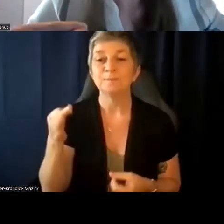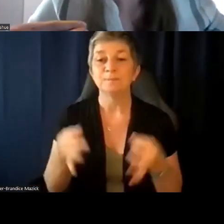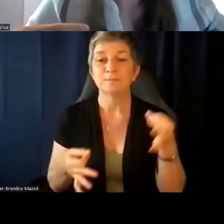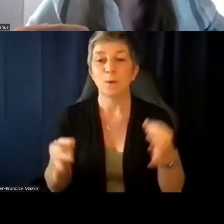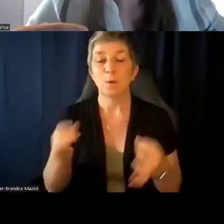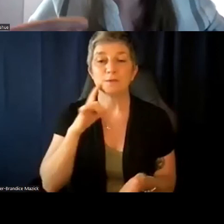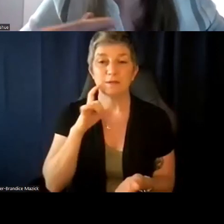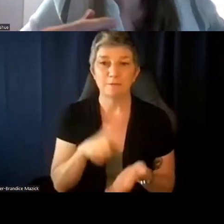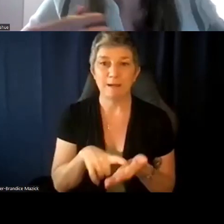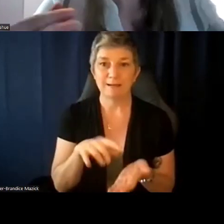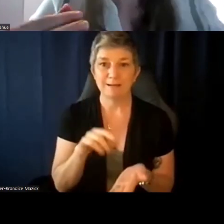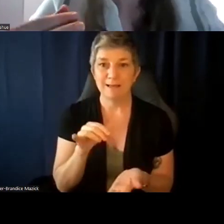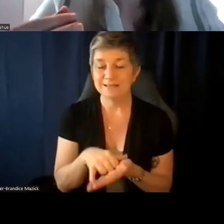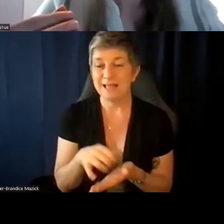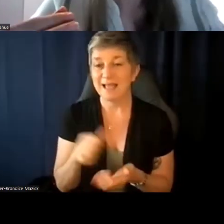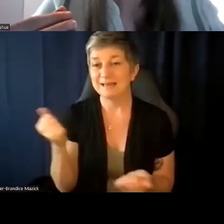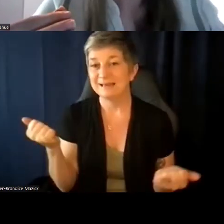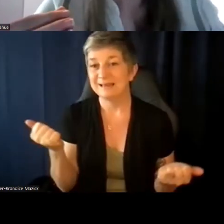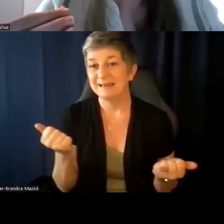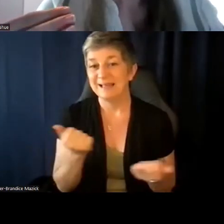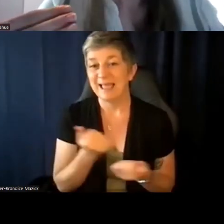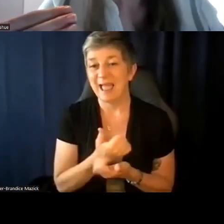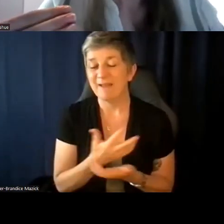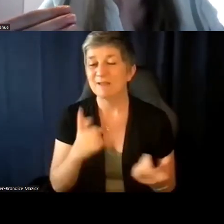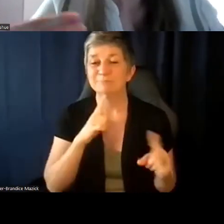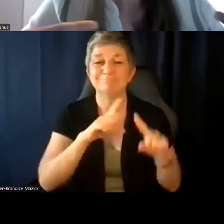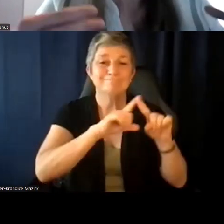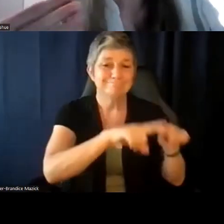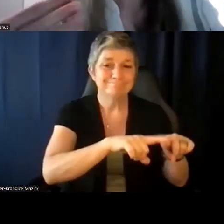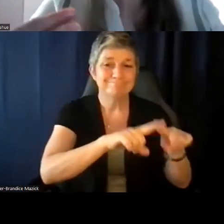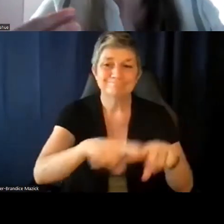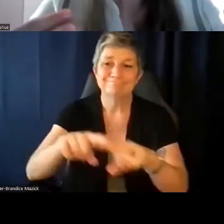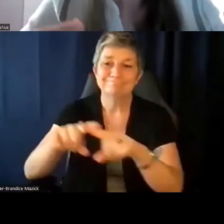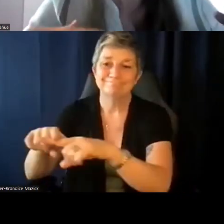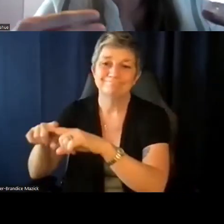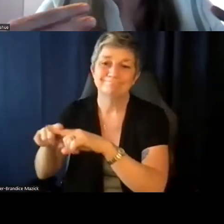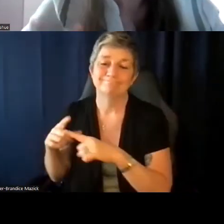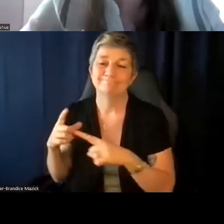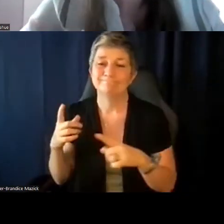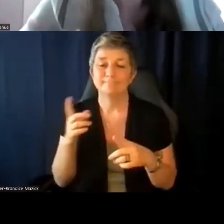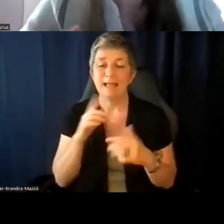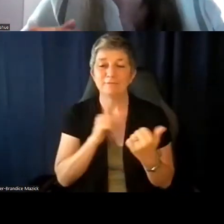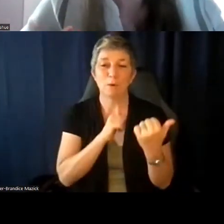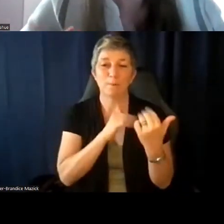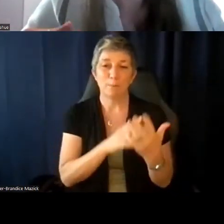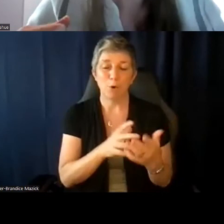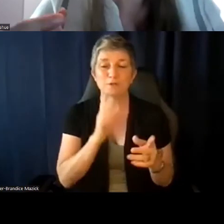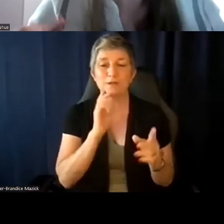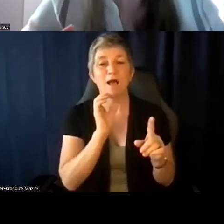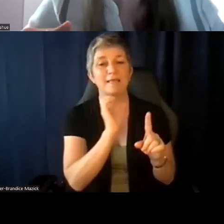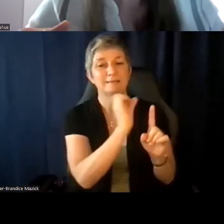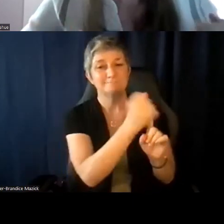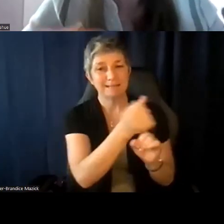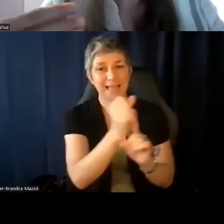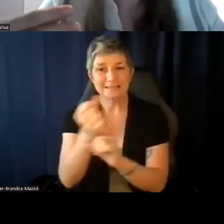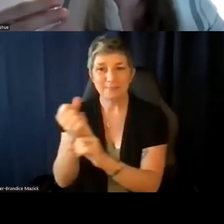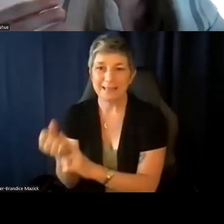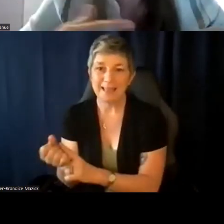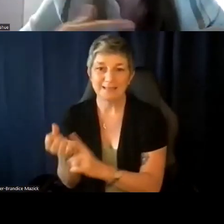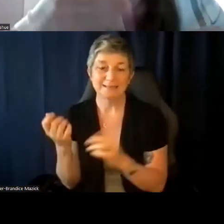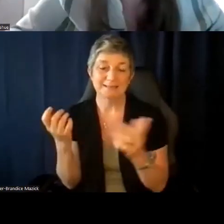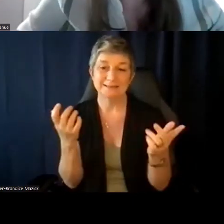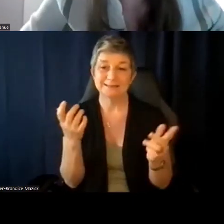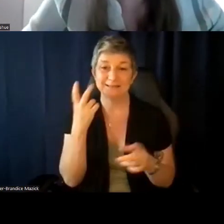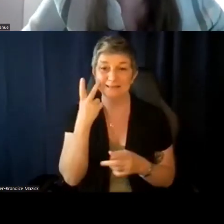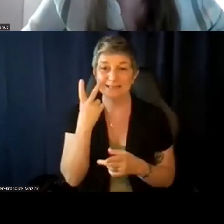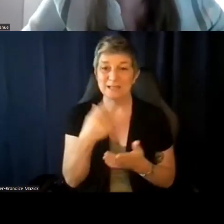recognized that, you know, everything's so case specific. And so you really have to approach it on a case by case basis to see what's